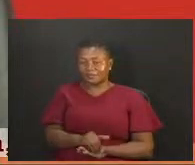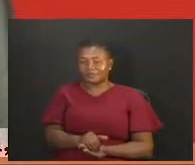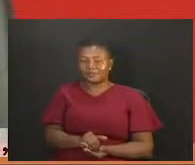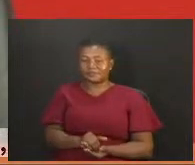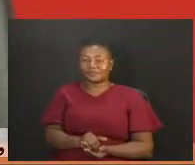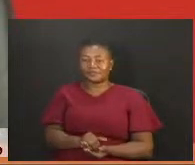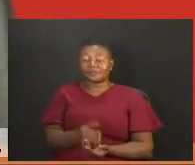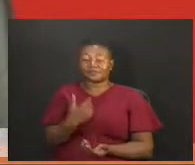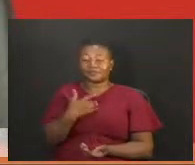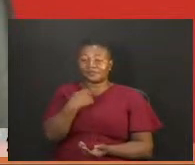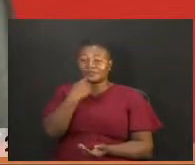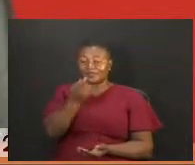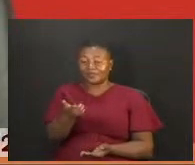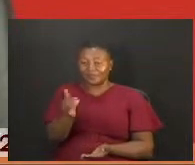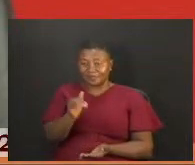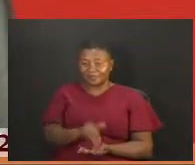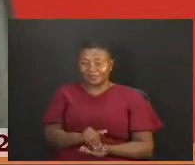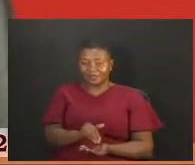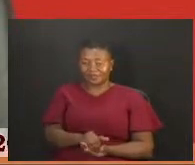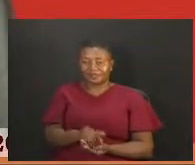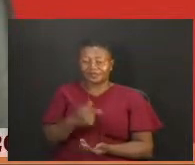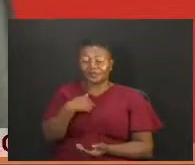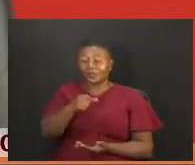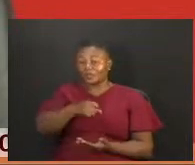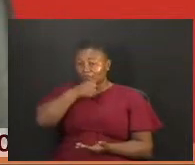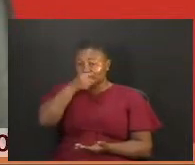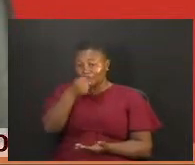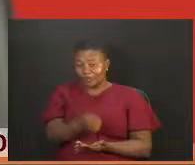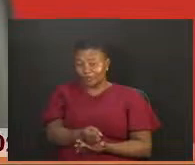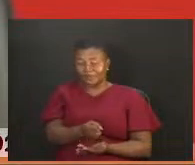I want to repeat it. I'm sure